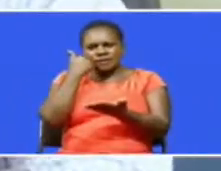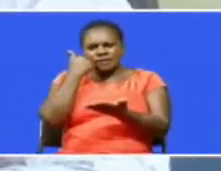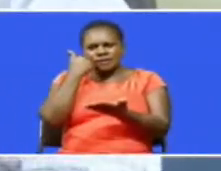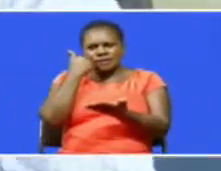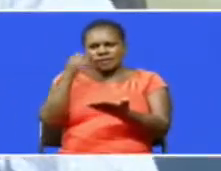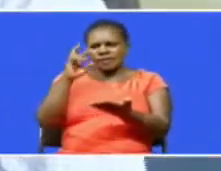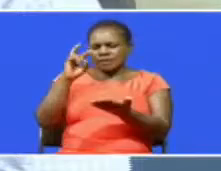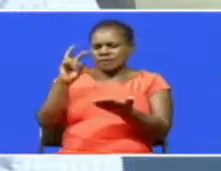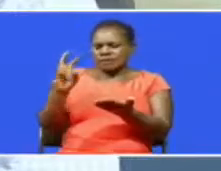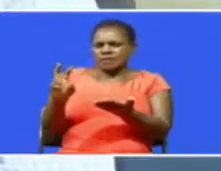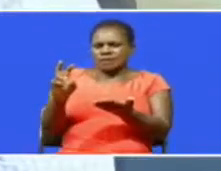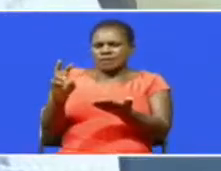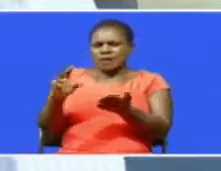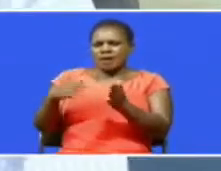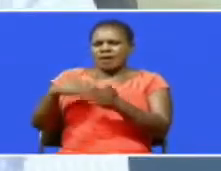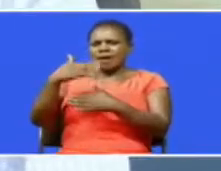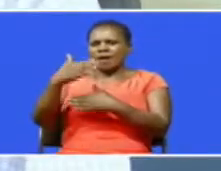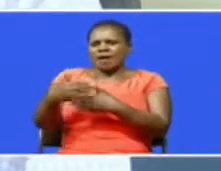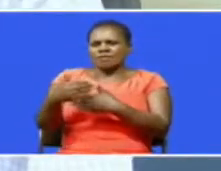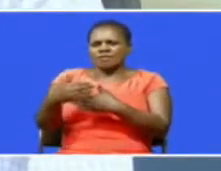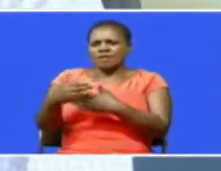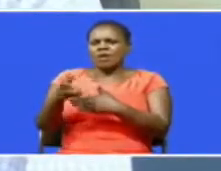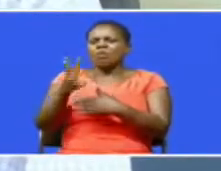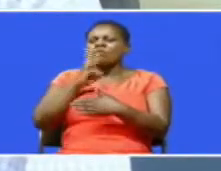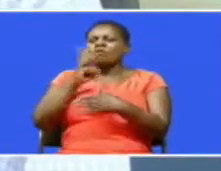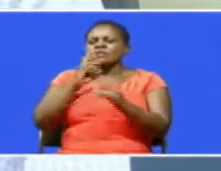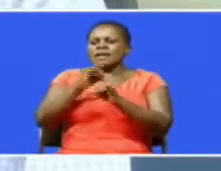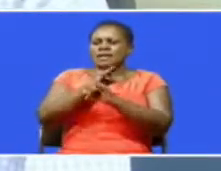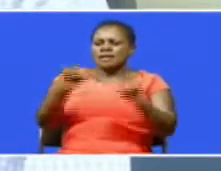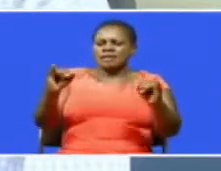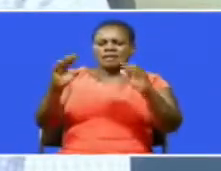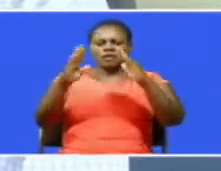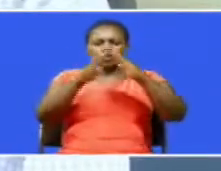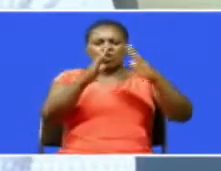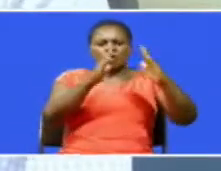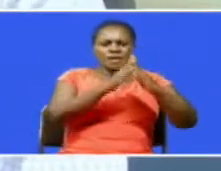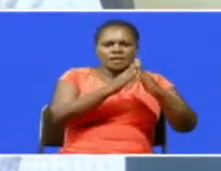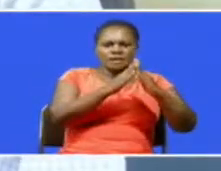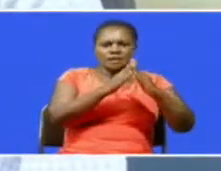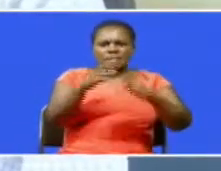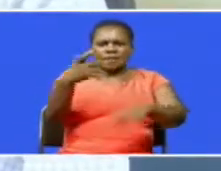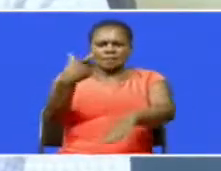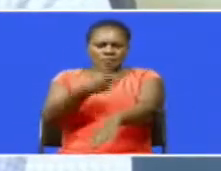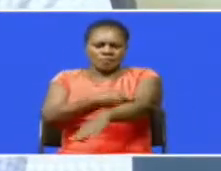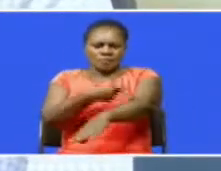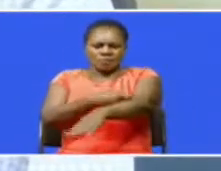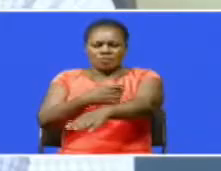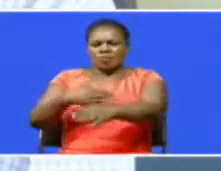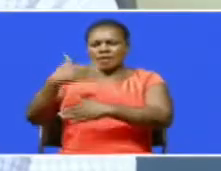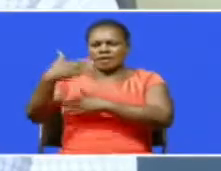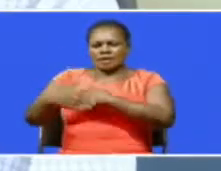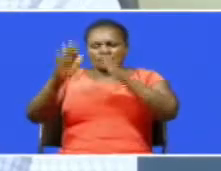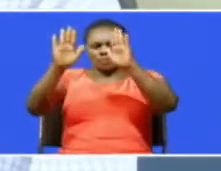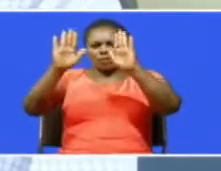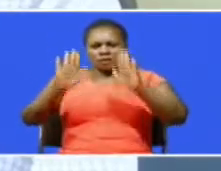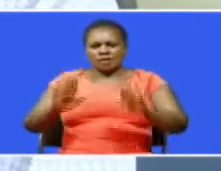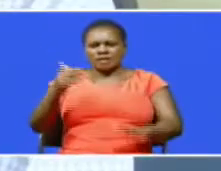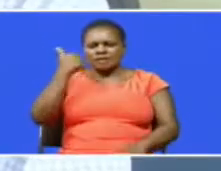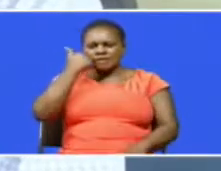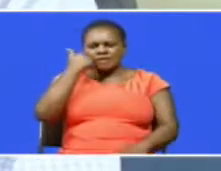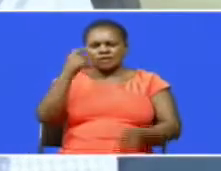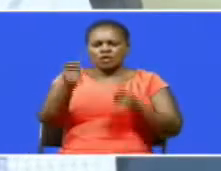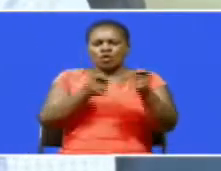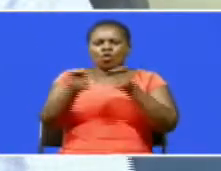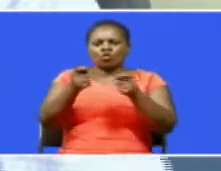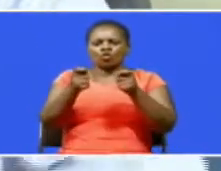actually say after clean water and sanitation, immunizations are the next most important disease control